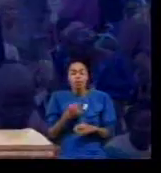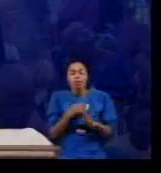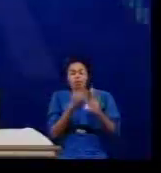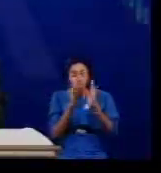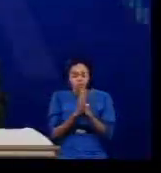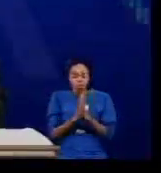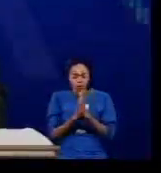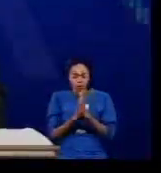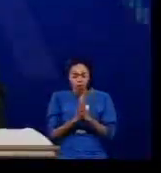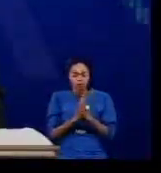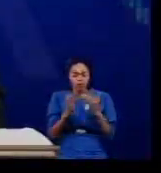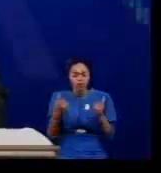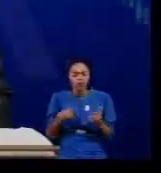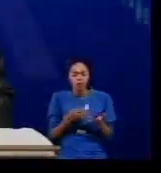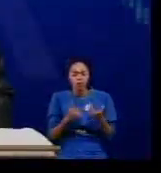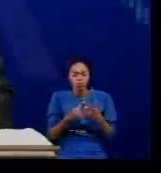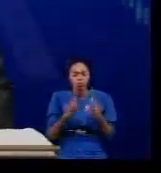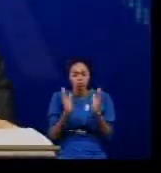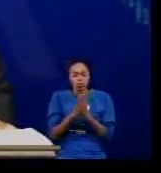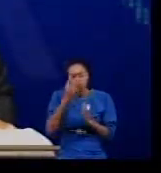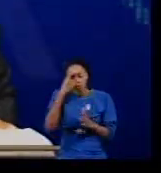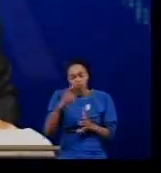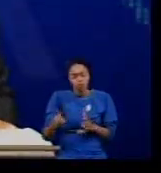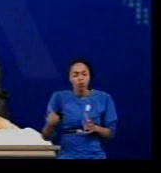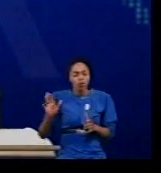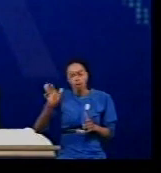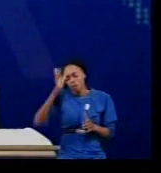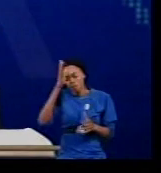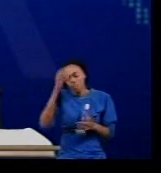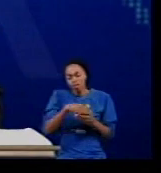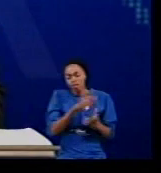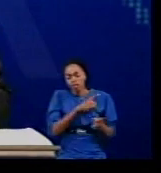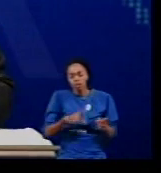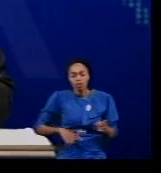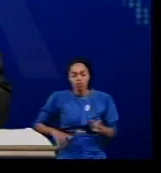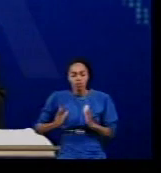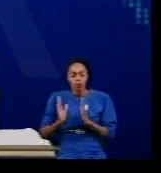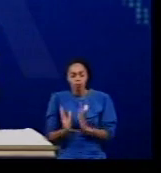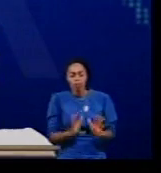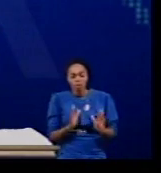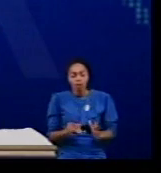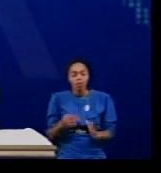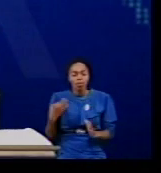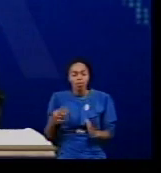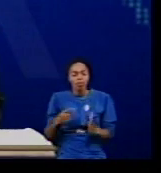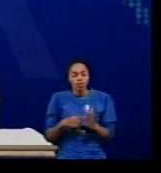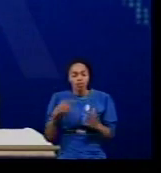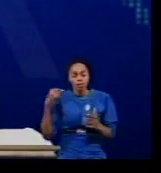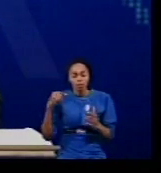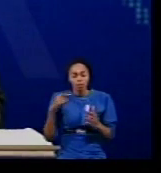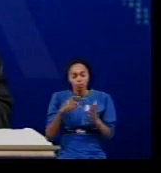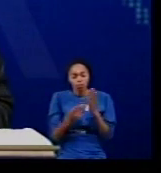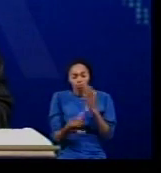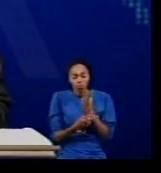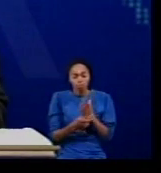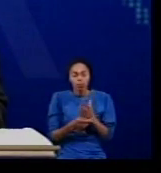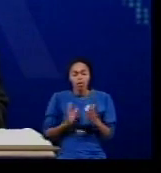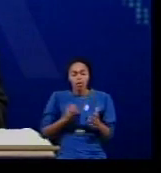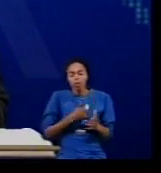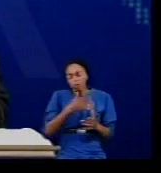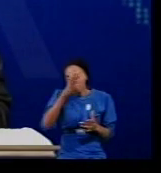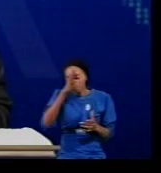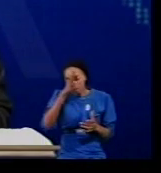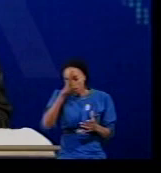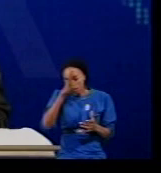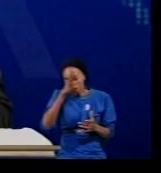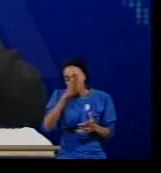then suffering will come, and then supplication and salvation again, a vicious cycle in their lives. I hope that is not in your own life, that